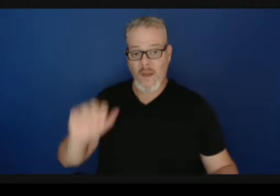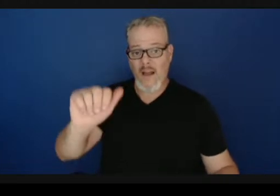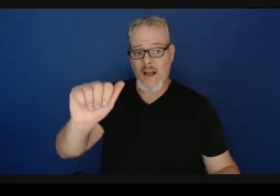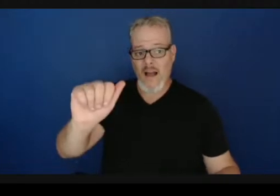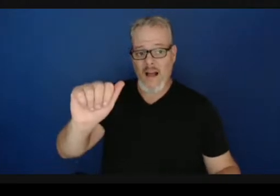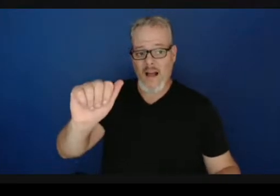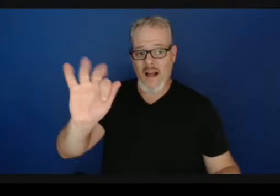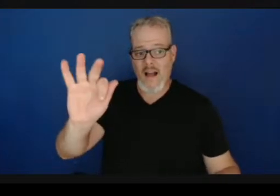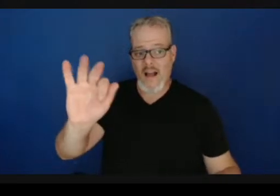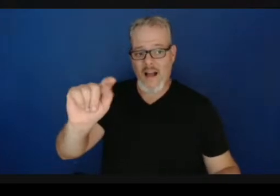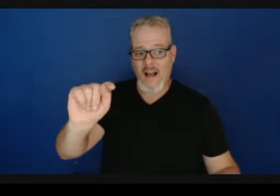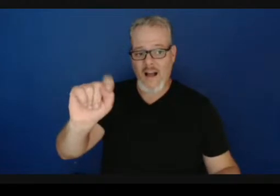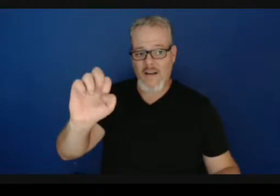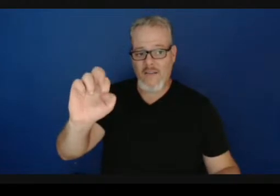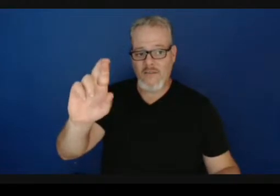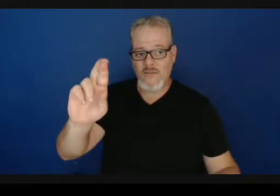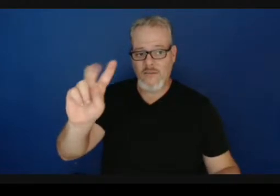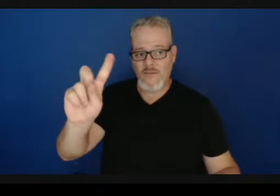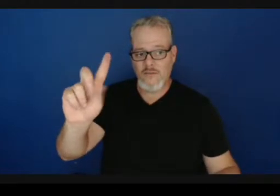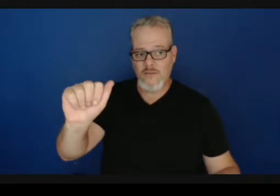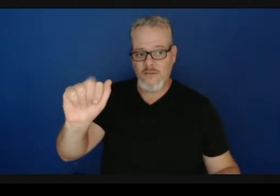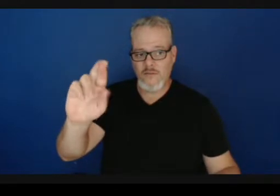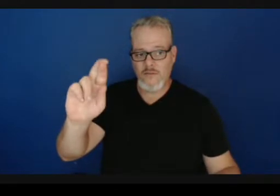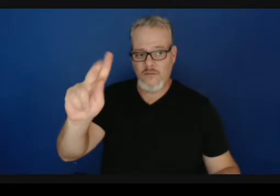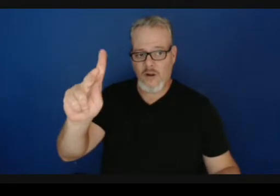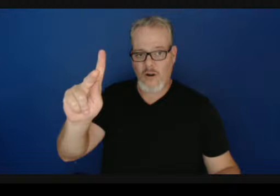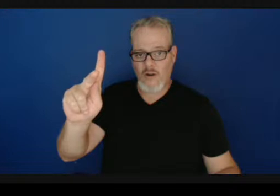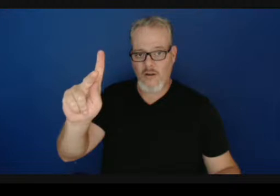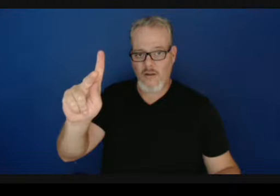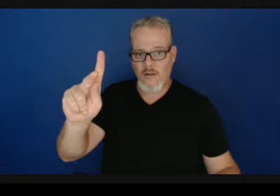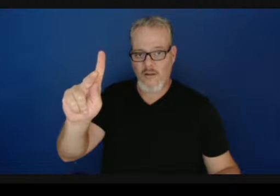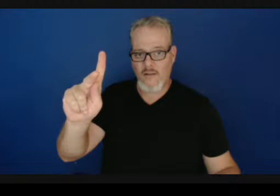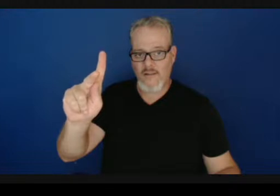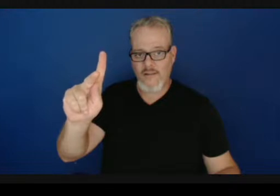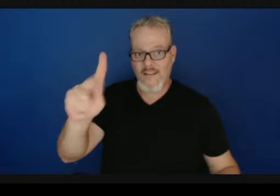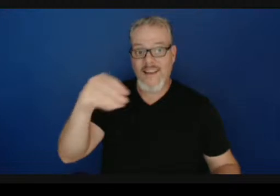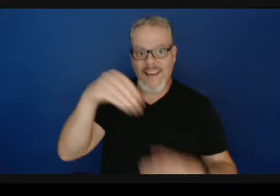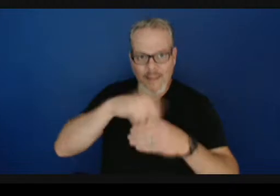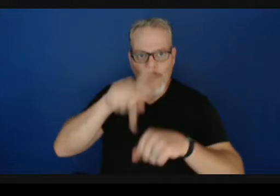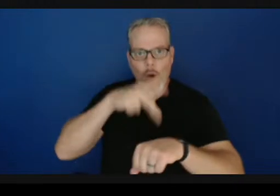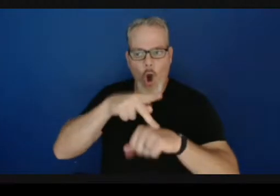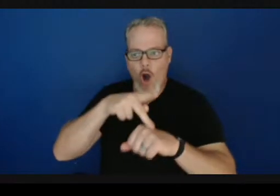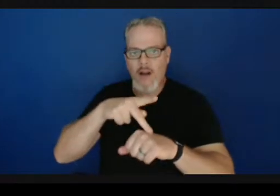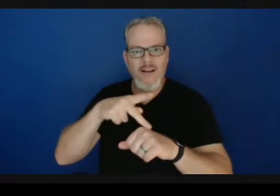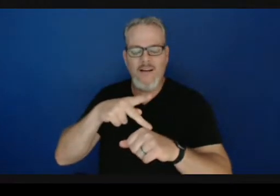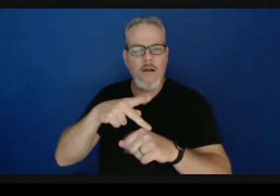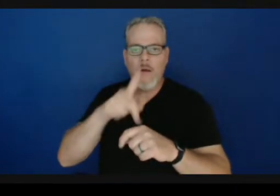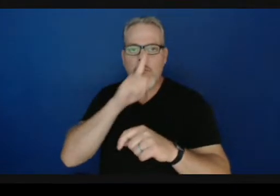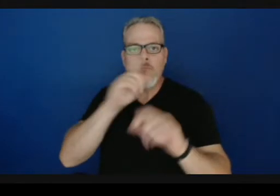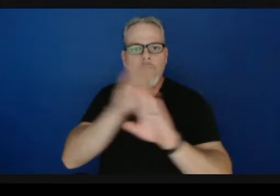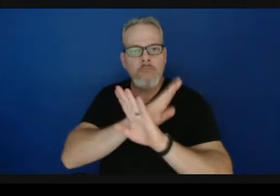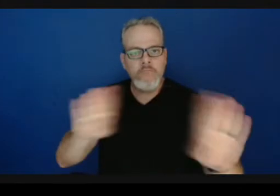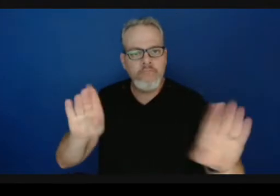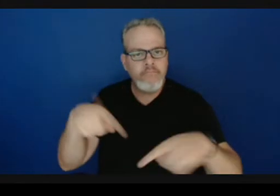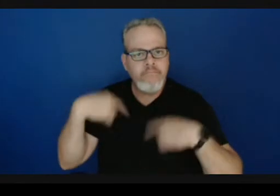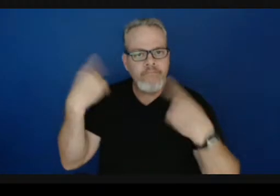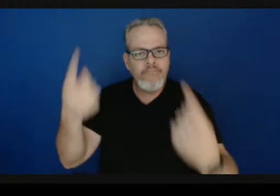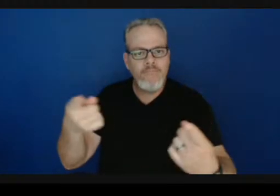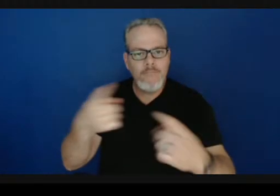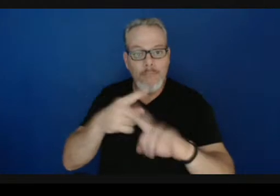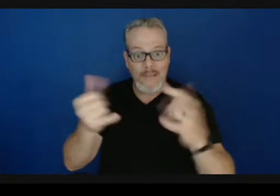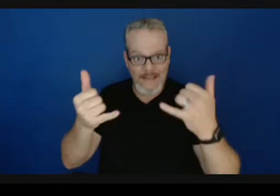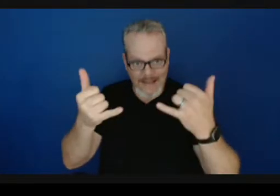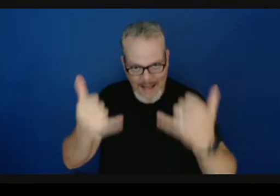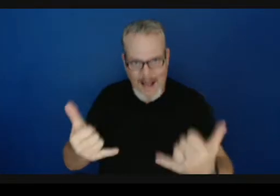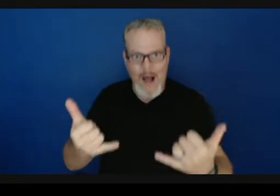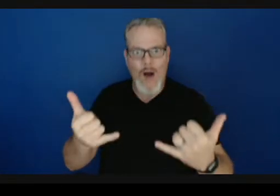presentations because of everything with the construction going on. But they have the Big Island Singers in concert